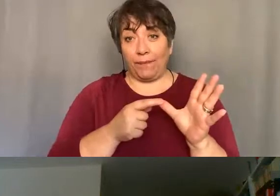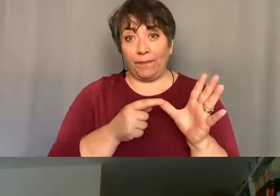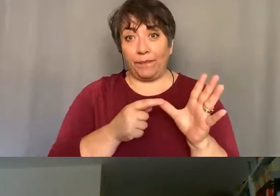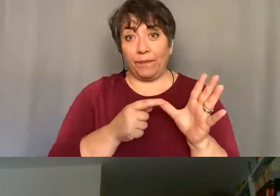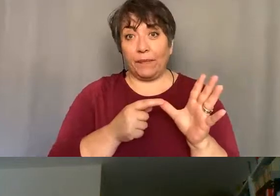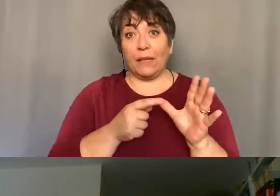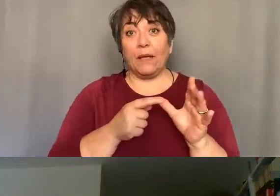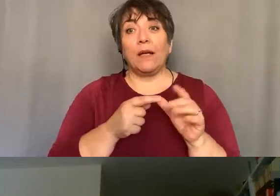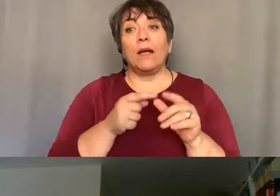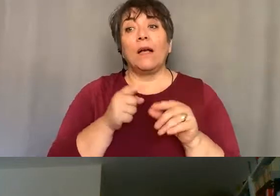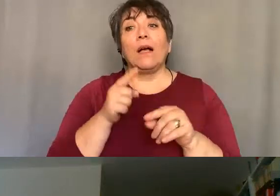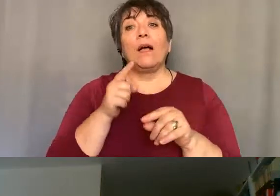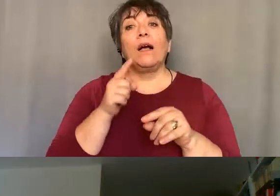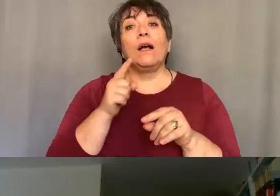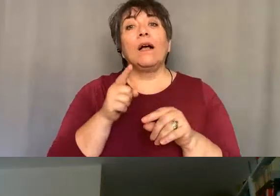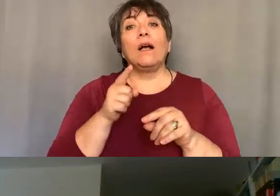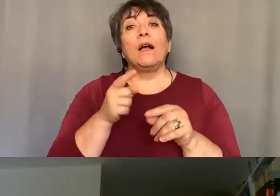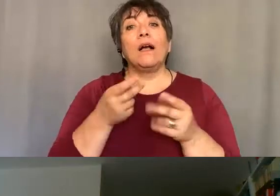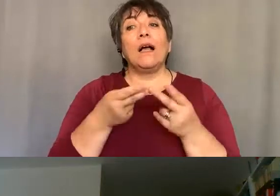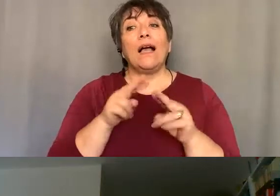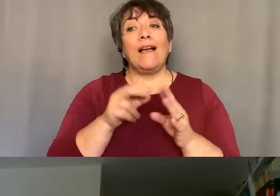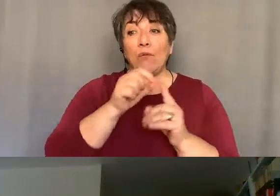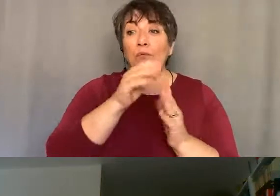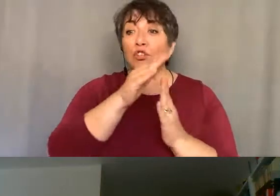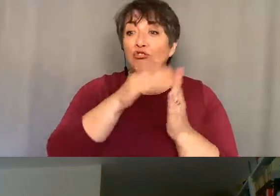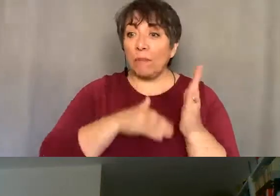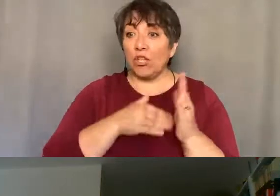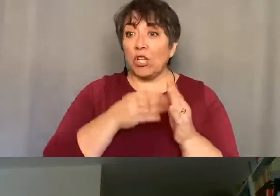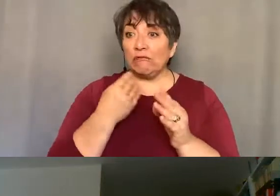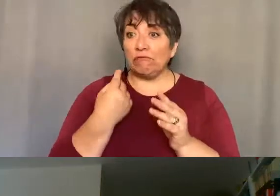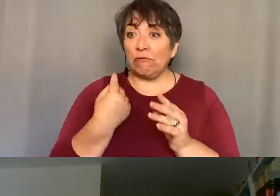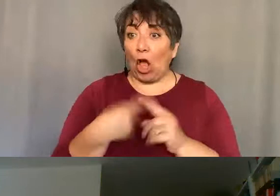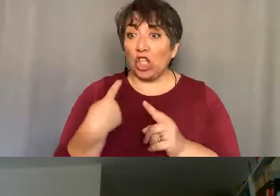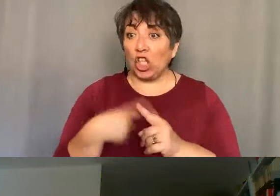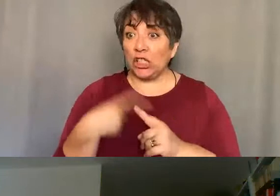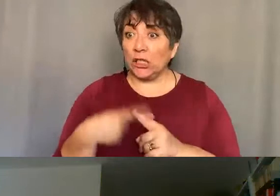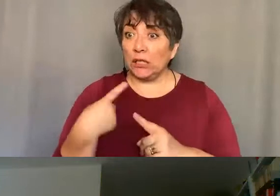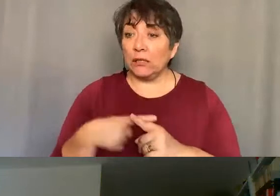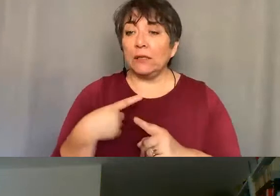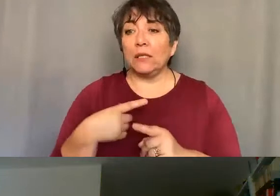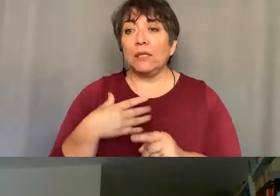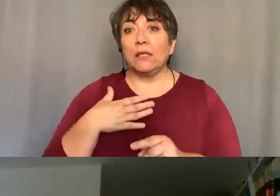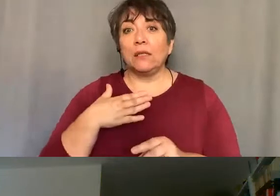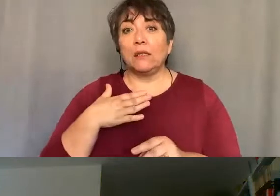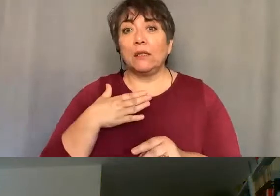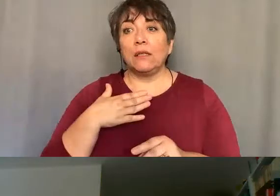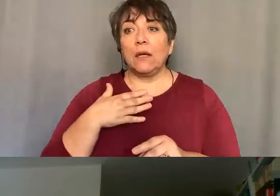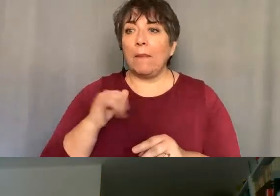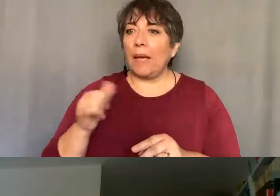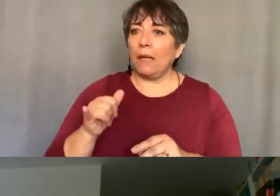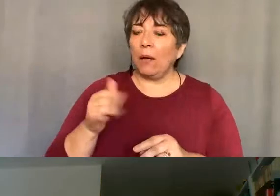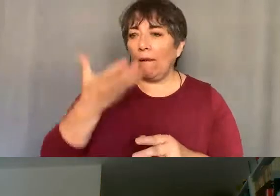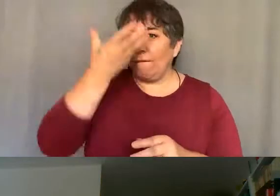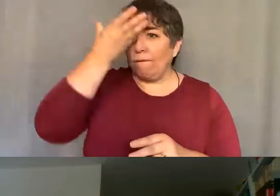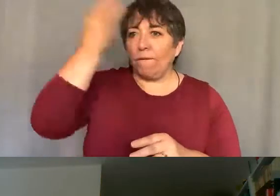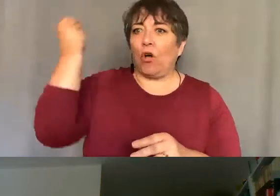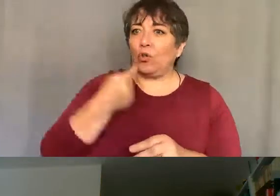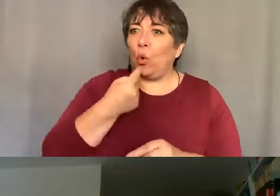chat. So if a script is needed urgently, so for example, the patient has forgotten to order, can this